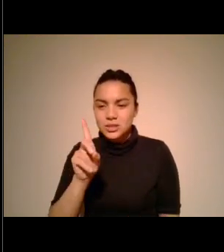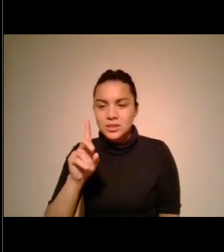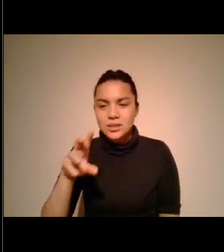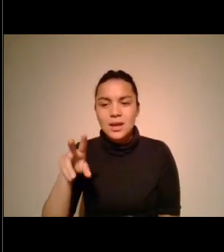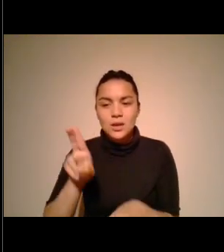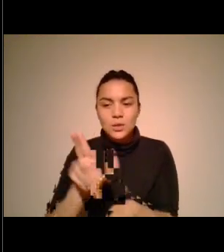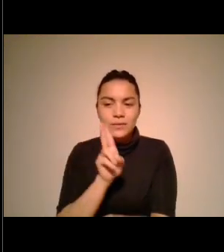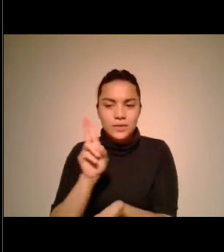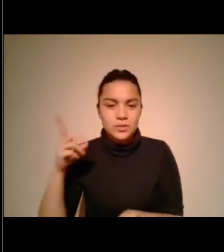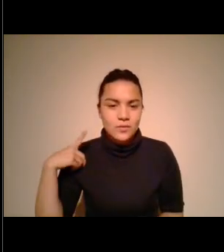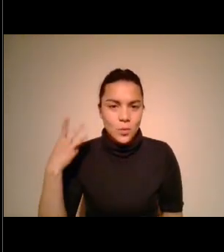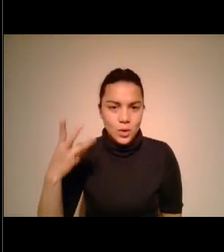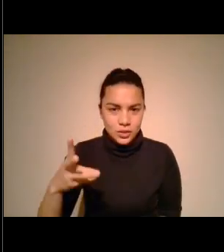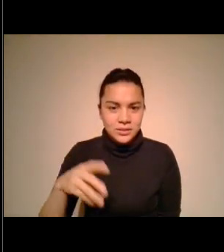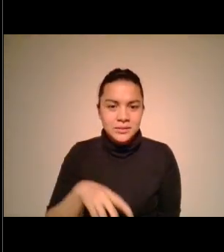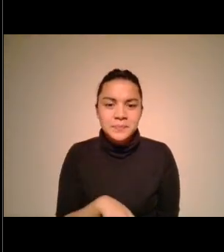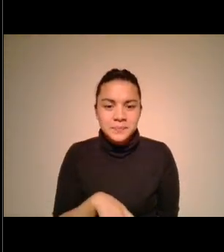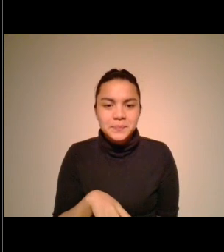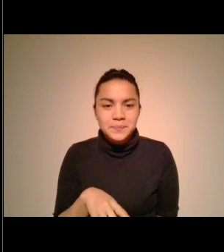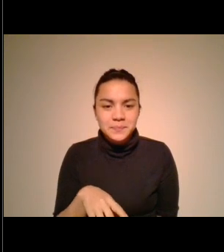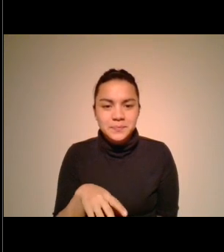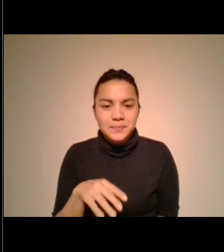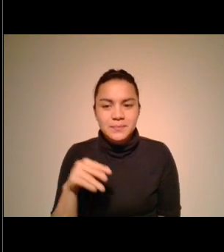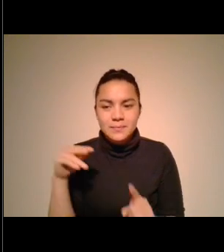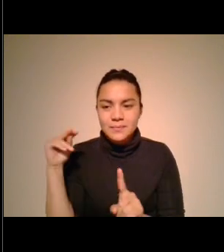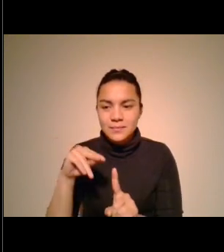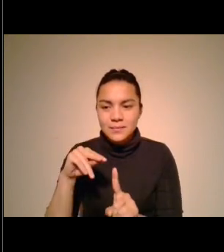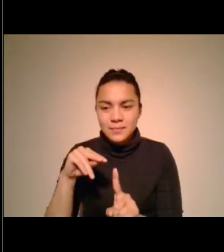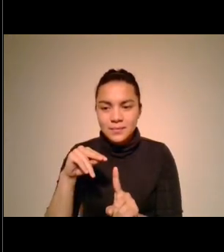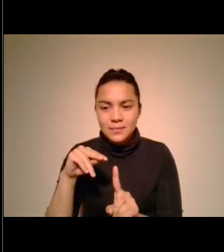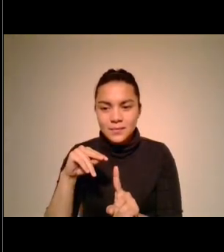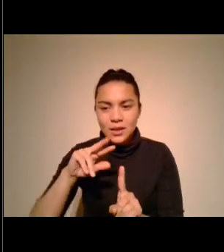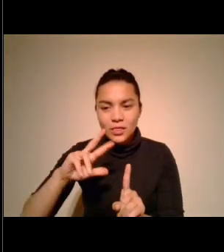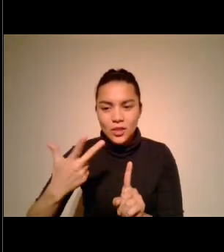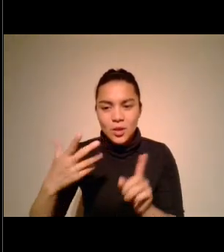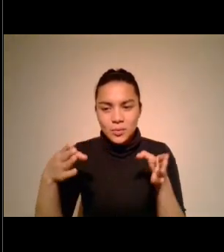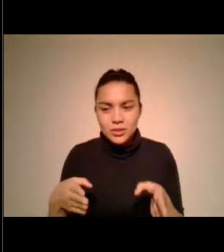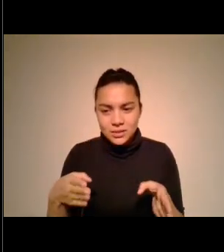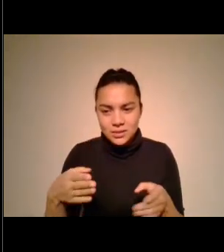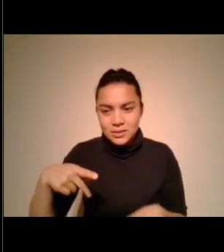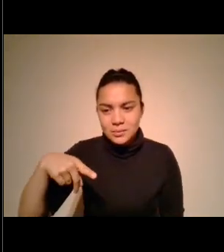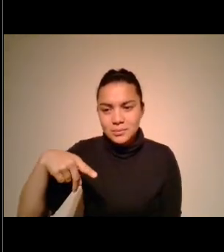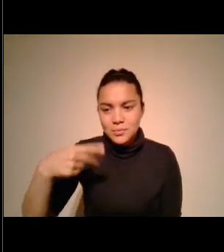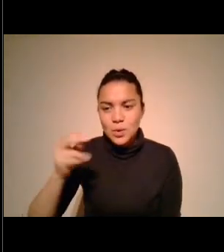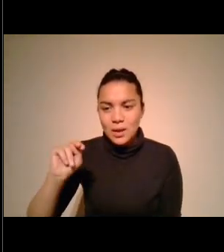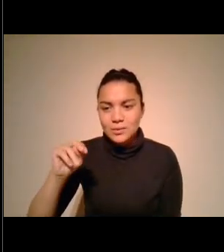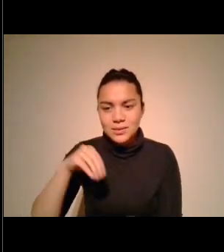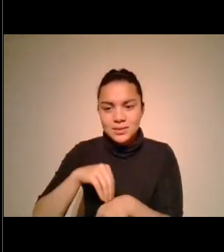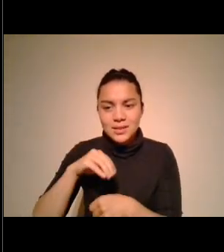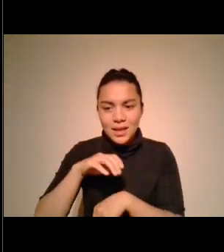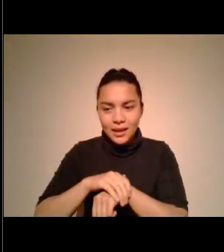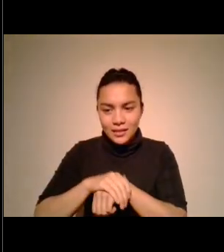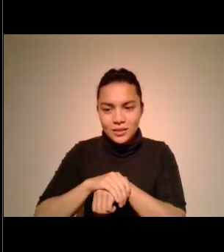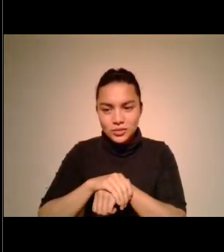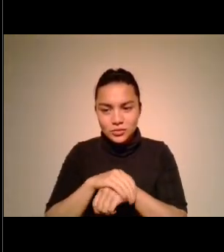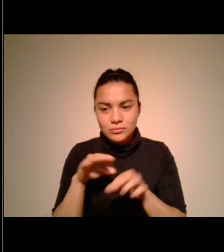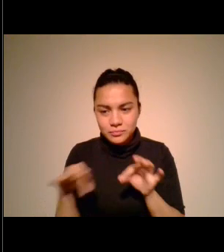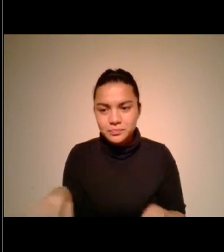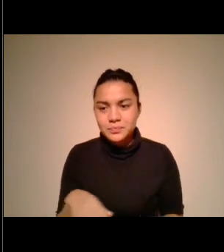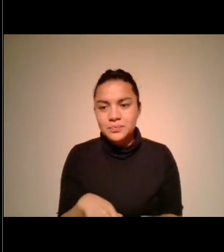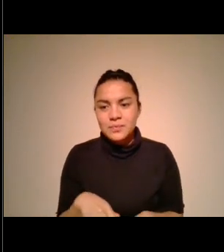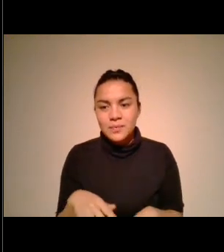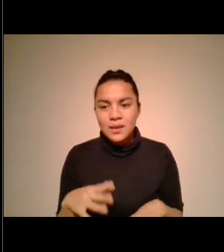explores third-person pronouns in English from a syntactic and sociolinguistic perspective. Using evidence from complex pronoun constructions and from ongoing